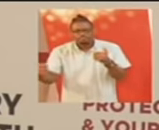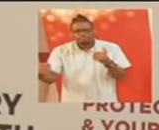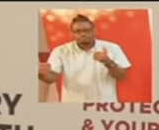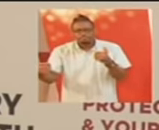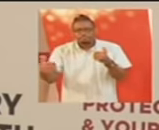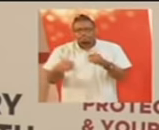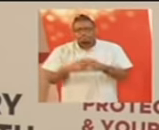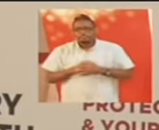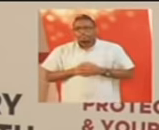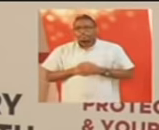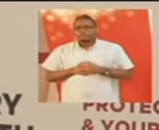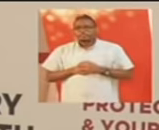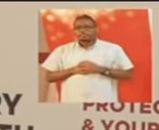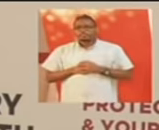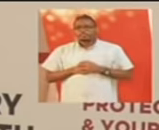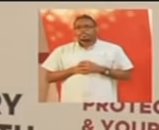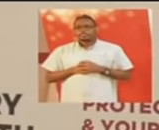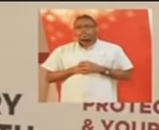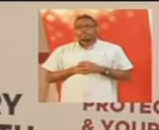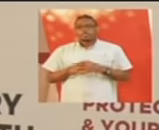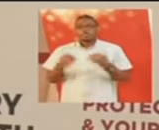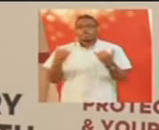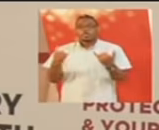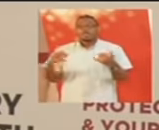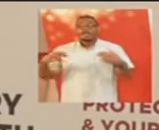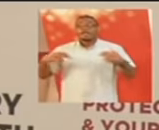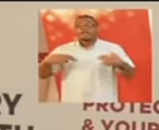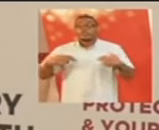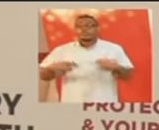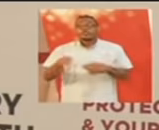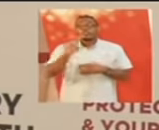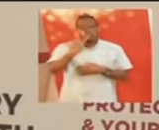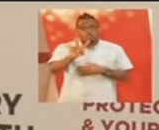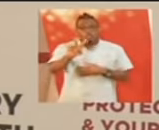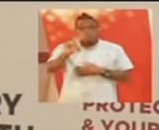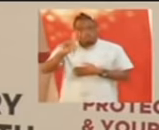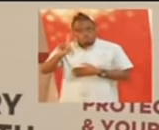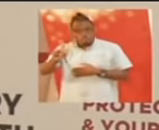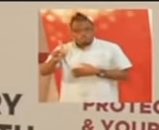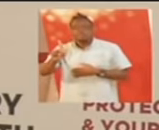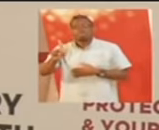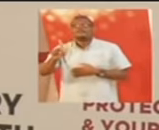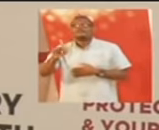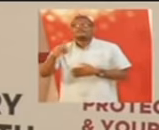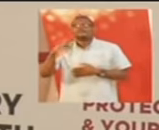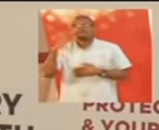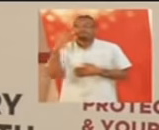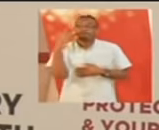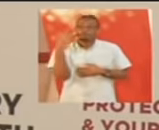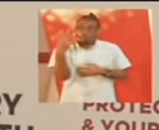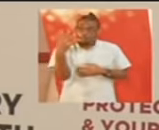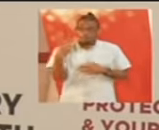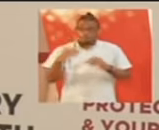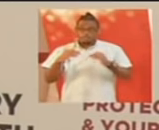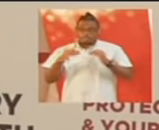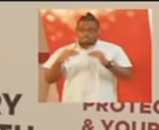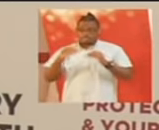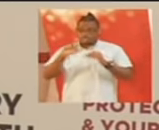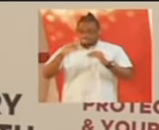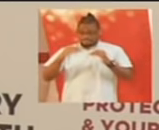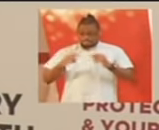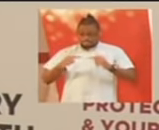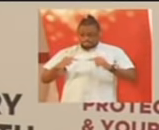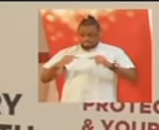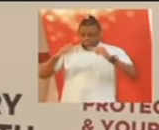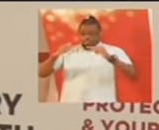healthcare system now consists of 21 facilities, and the 4 levels, we look at a system which has a 4-level